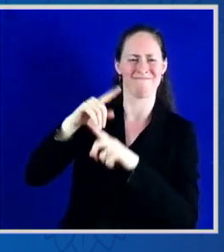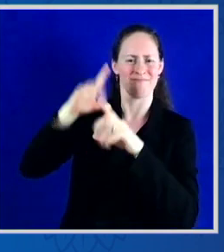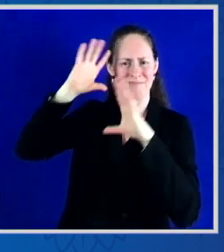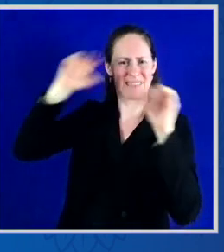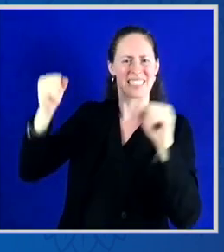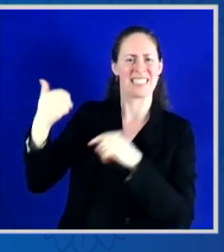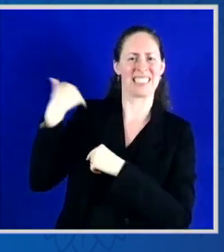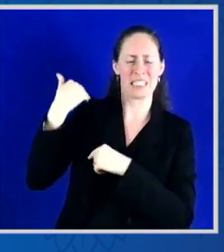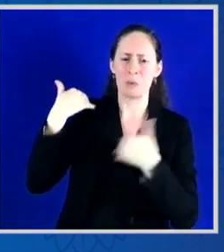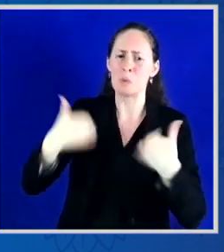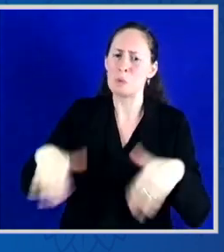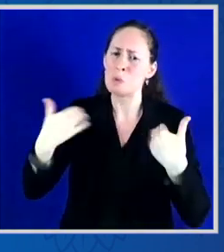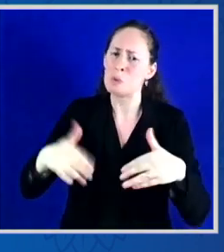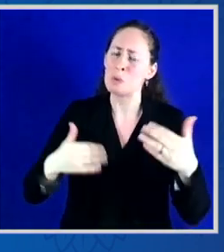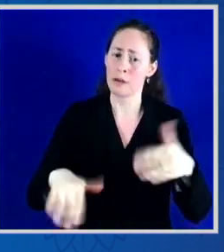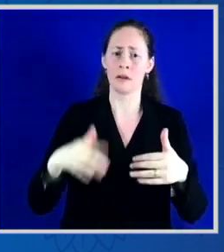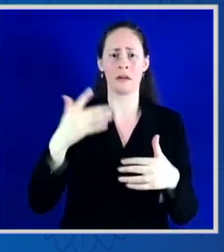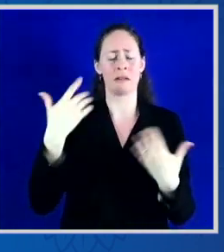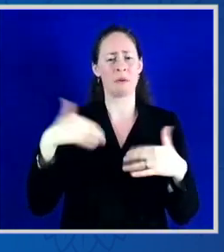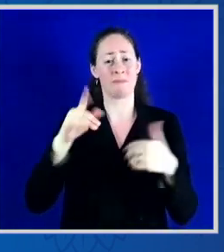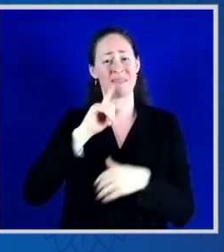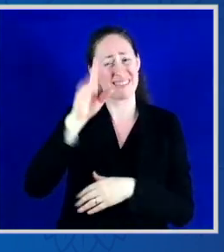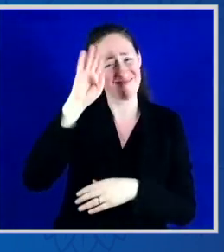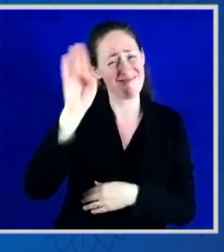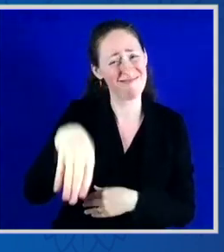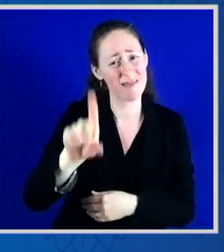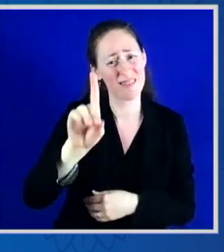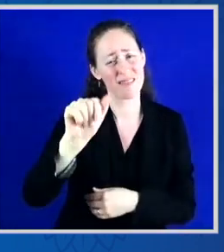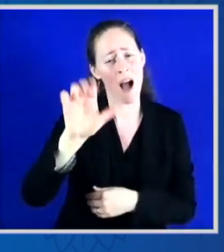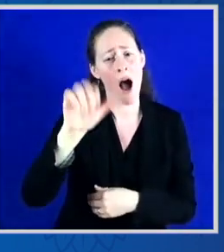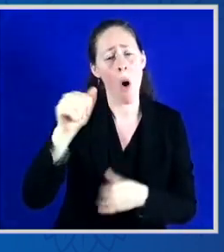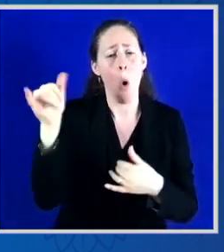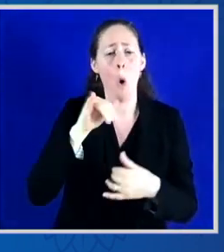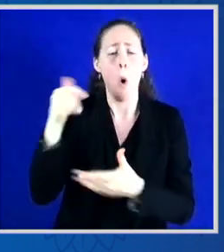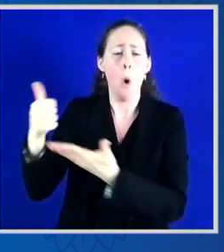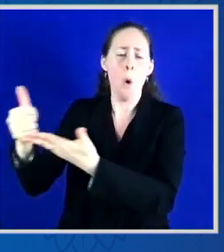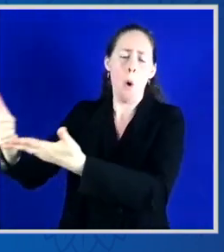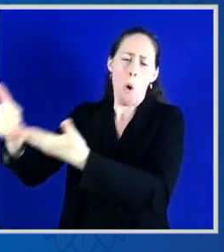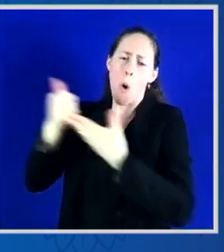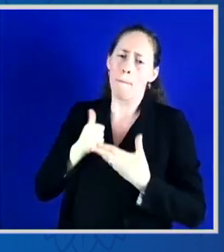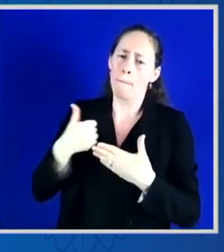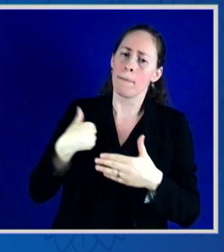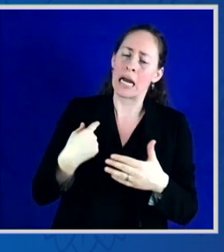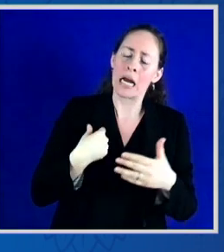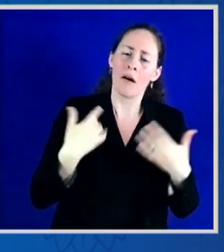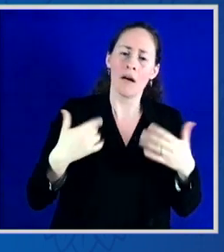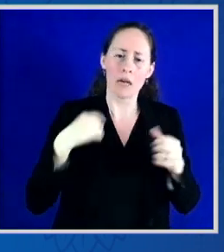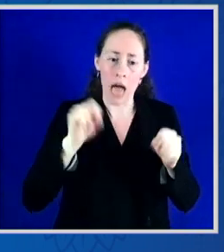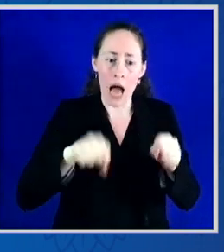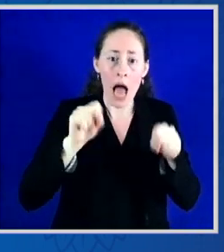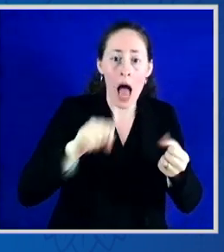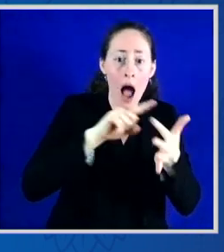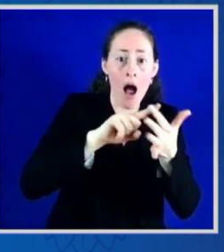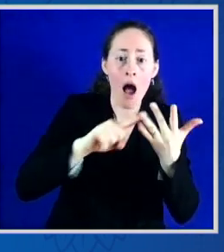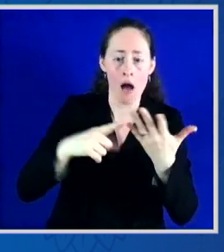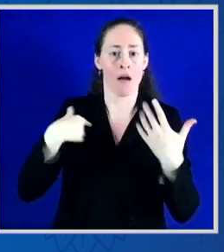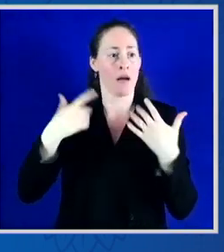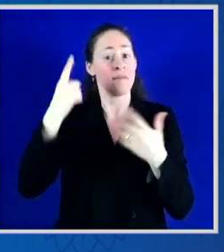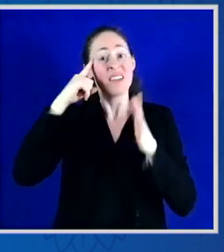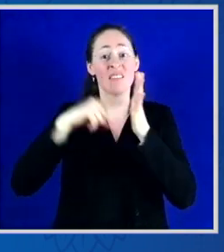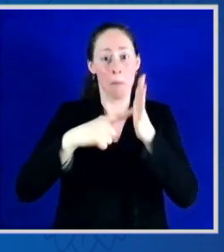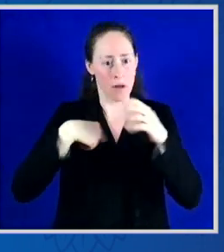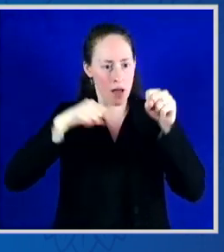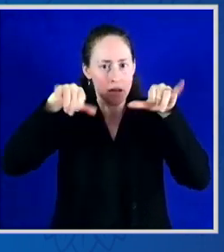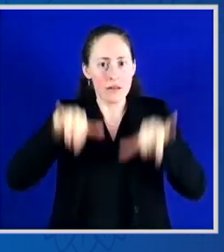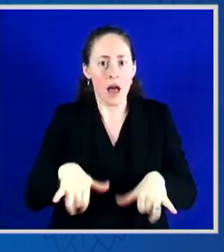sorts of opportunities, and I hope I can continue being in this country as a productive member of society,